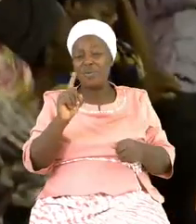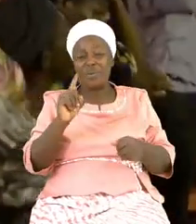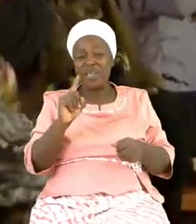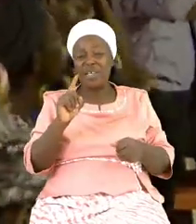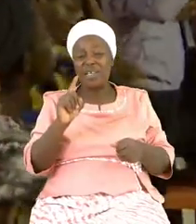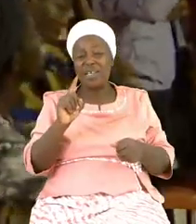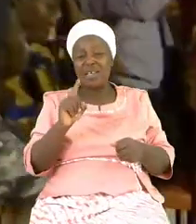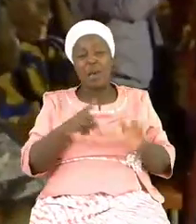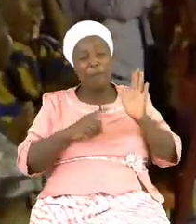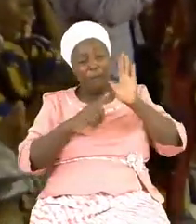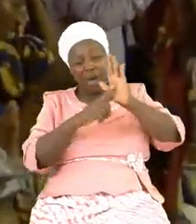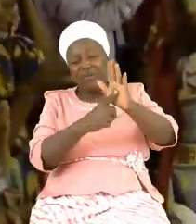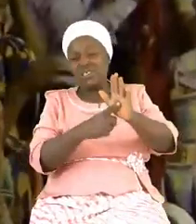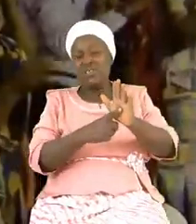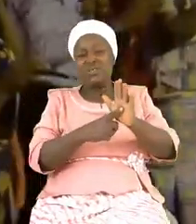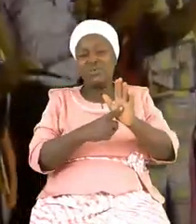Manifestation.